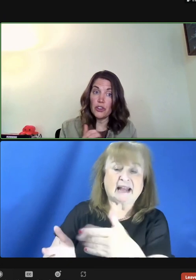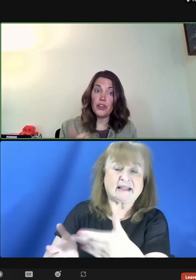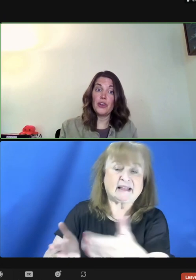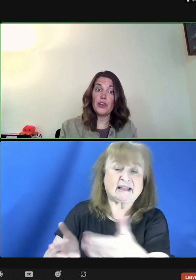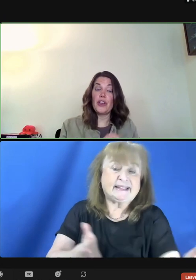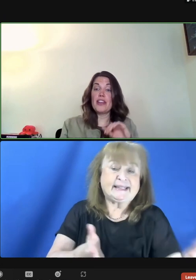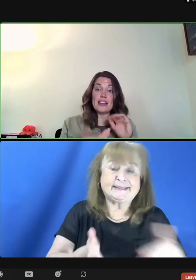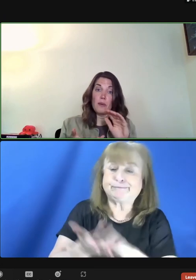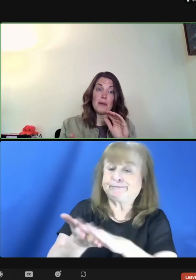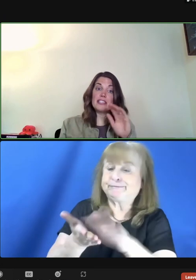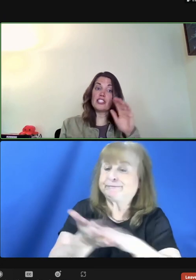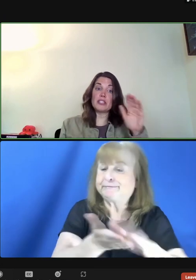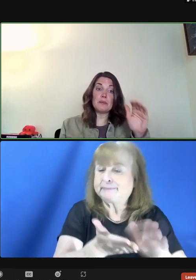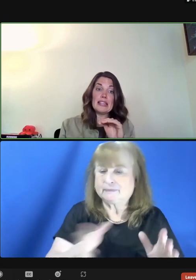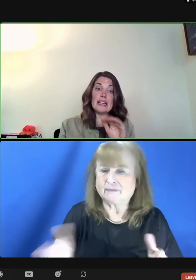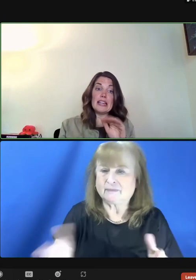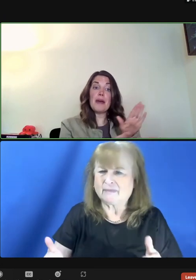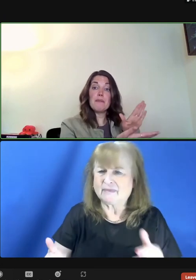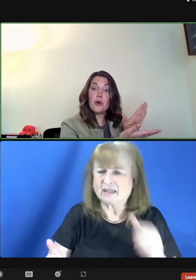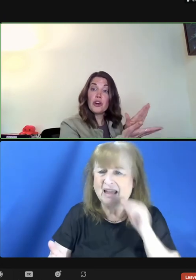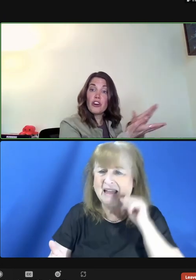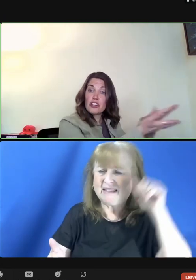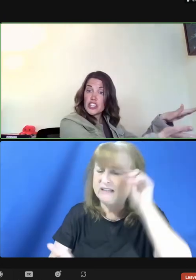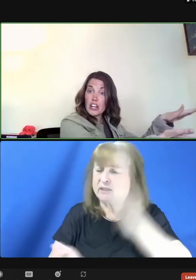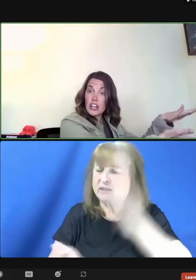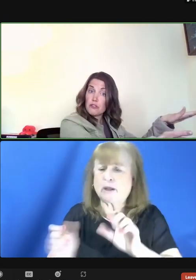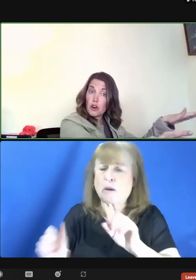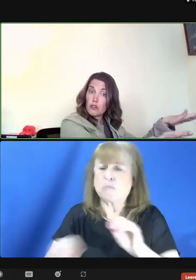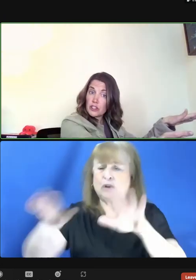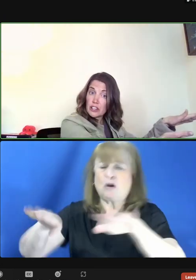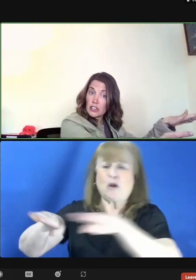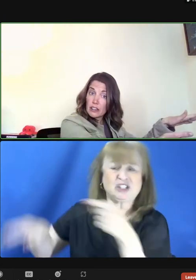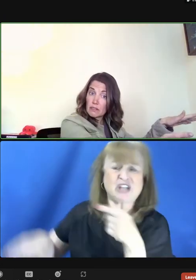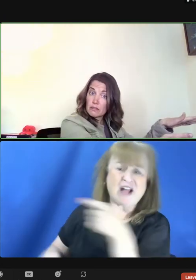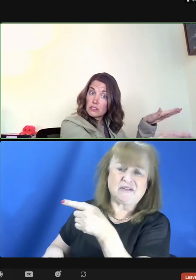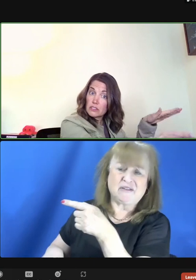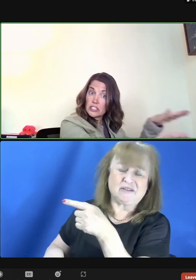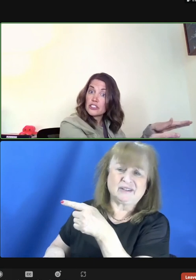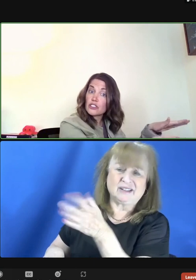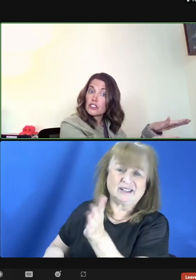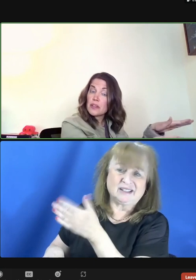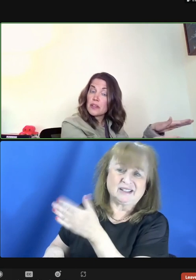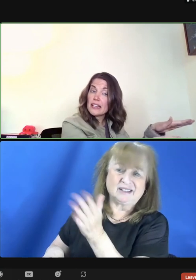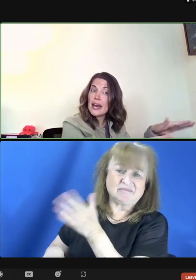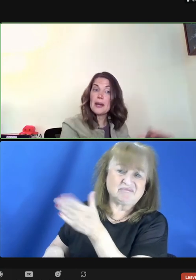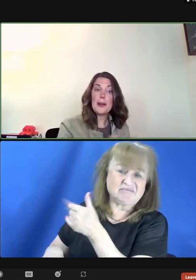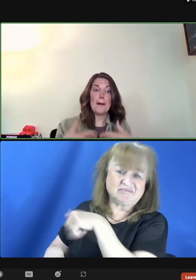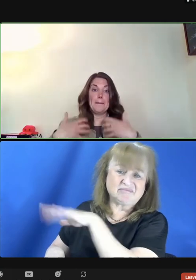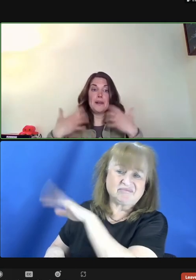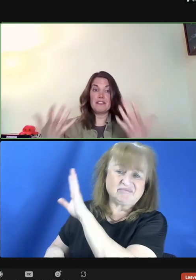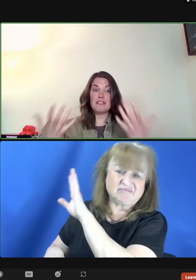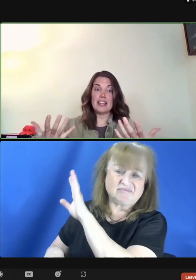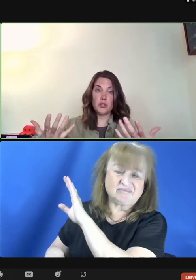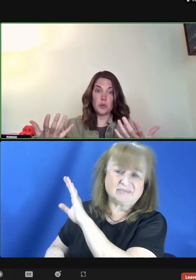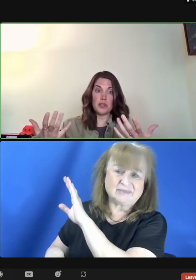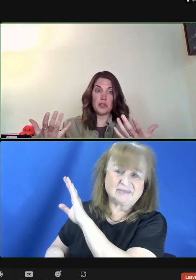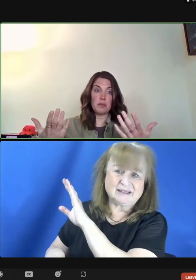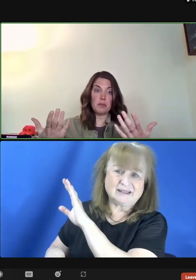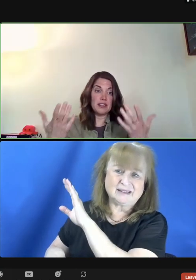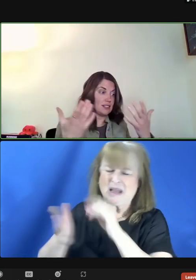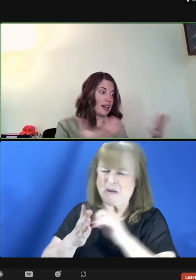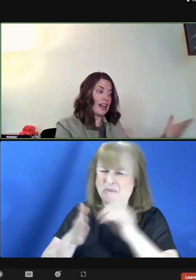that puzzle, that adult might just simply clean it up and put it on a shelf over in a center or something like that. But if